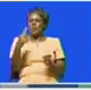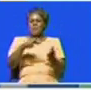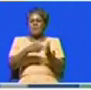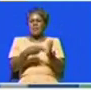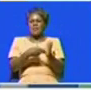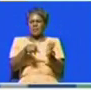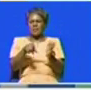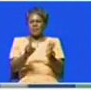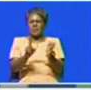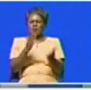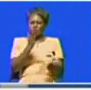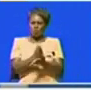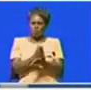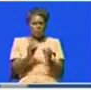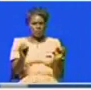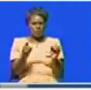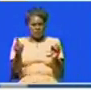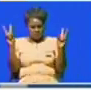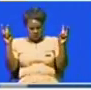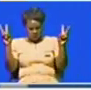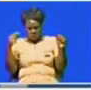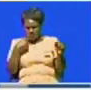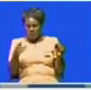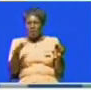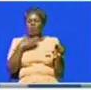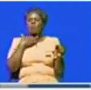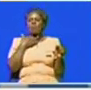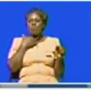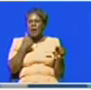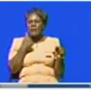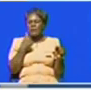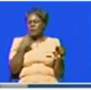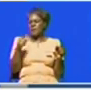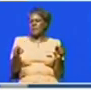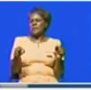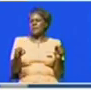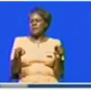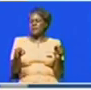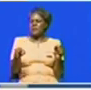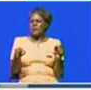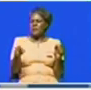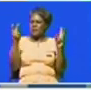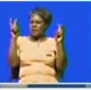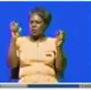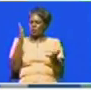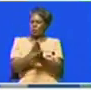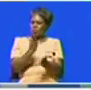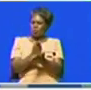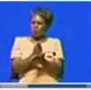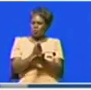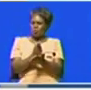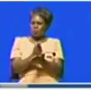mean then that they are gospel truth. So they raised the issues and now they wanted to make it seem like because they raised them, that is what is